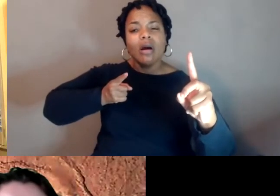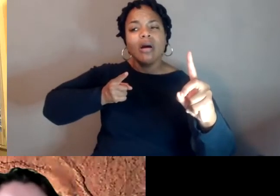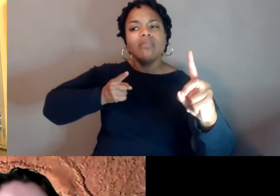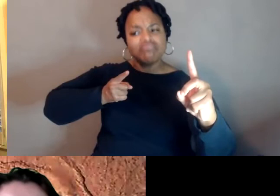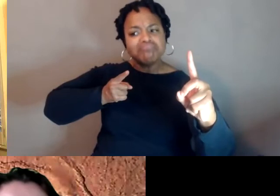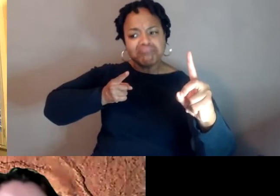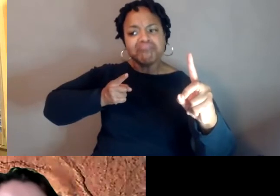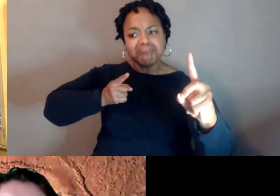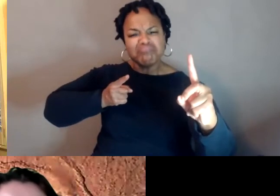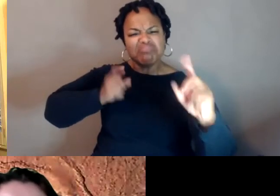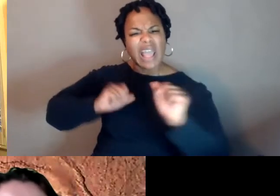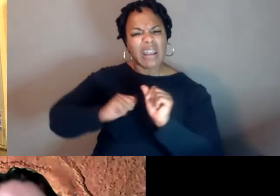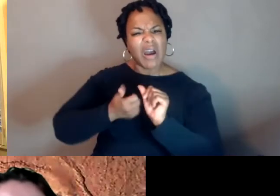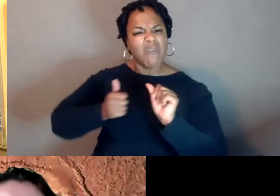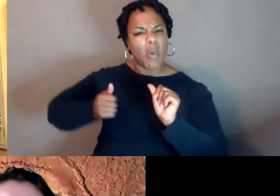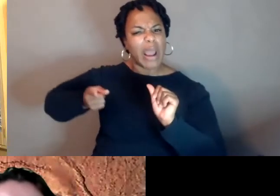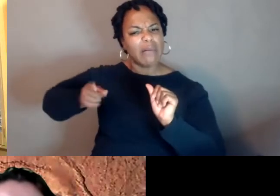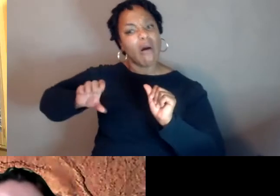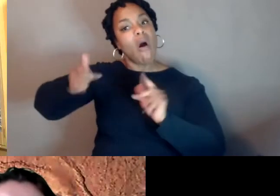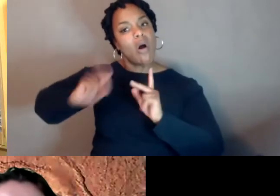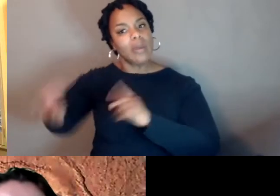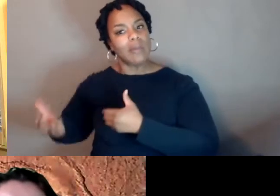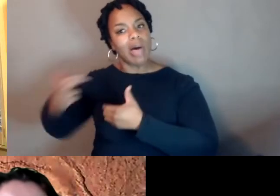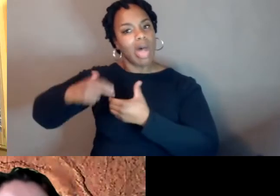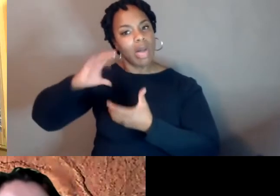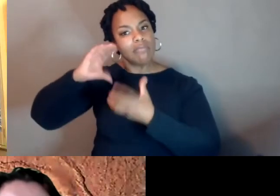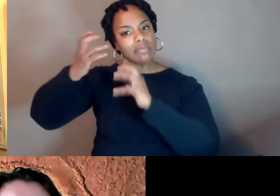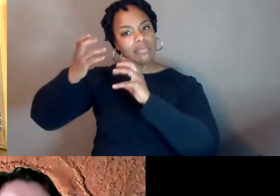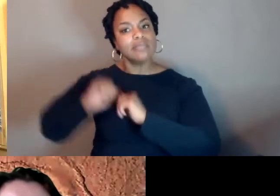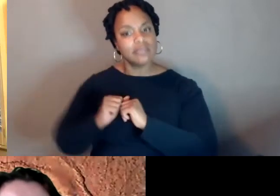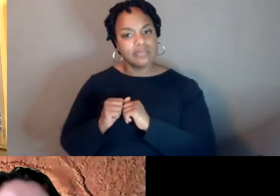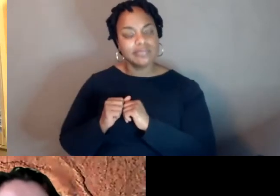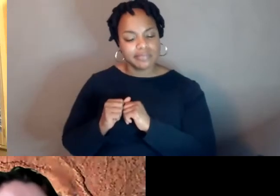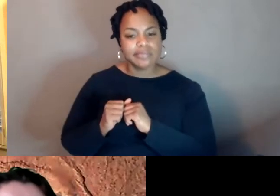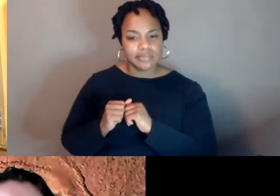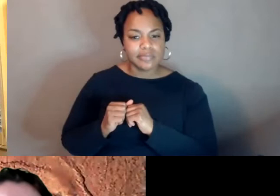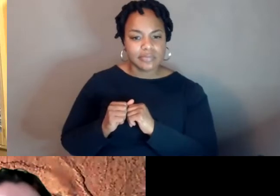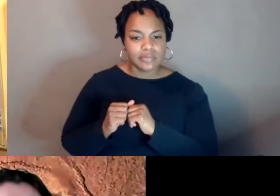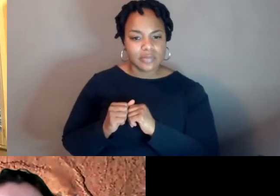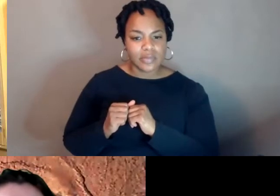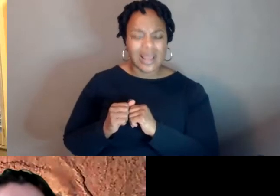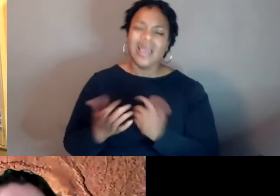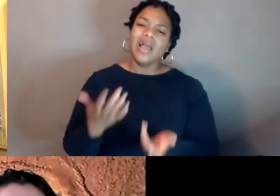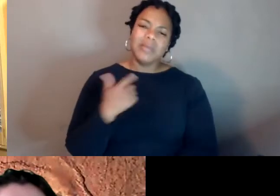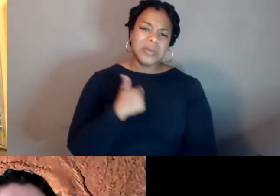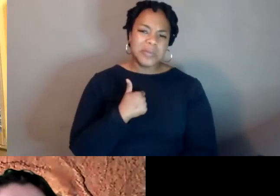can avoid it. I have not been in very many